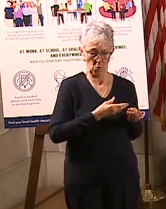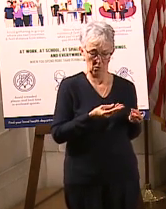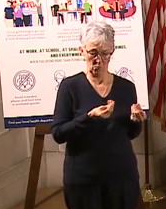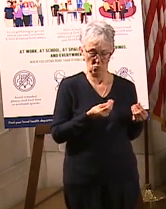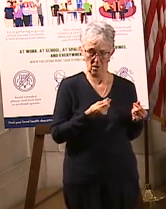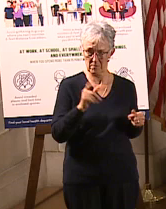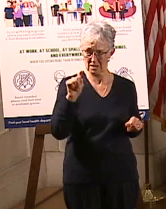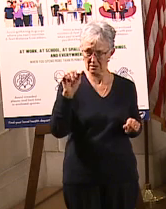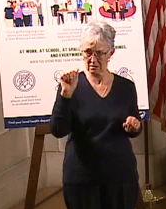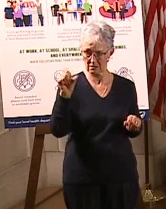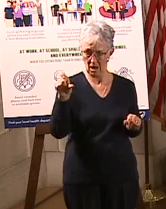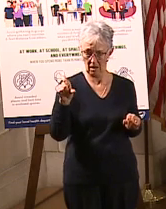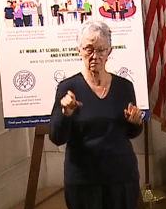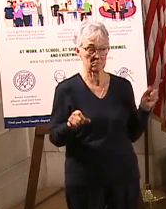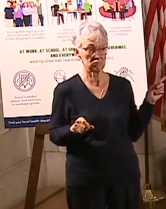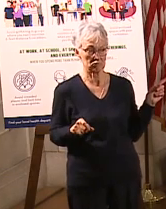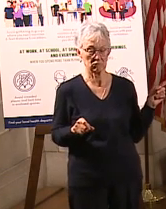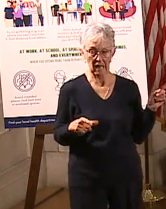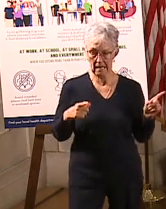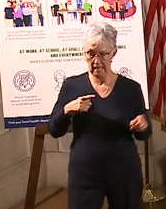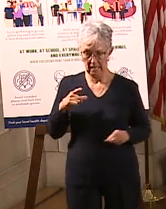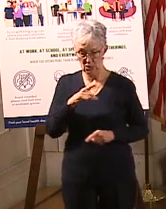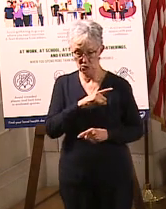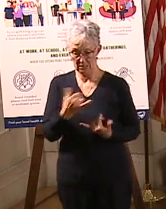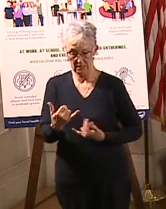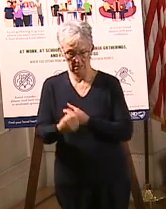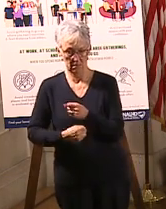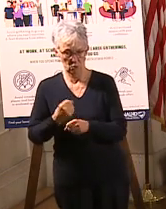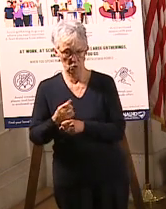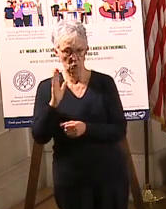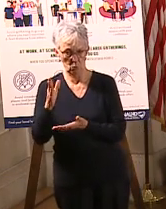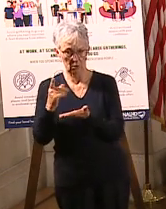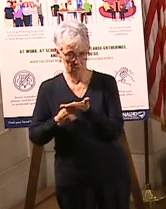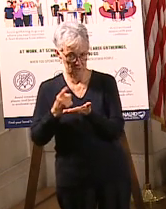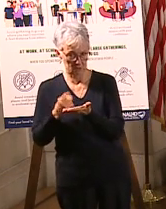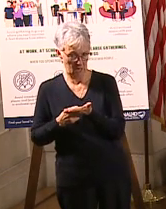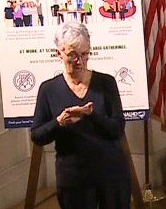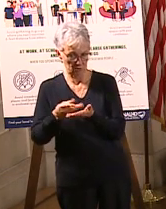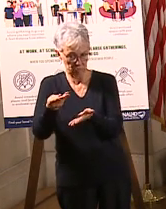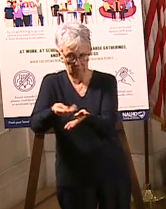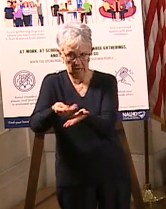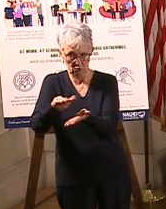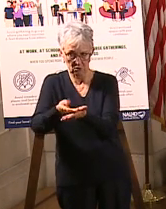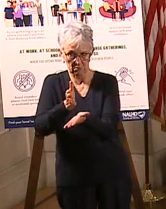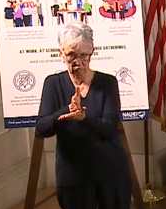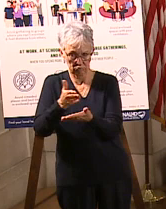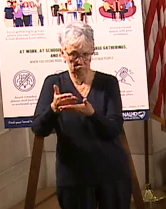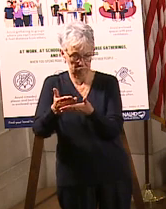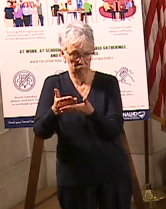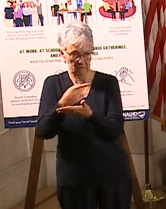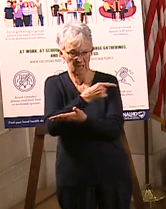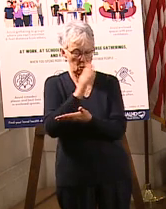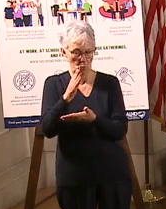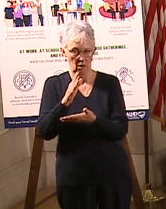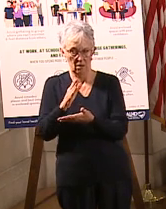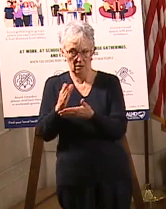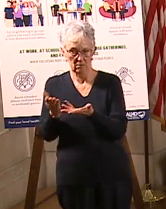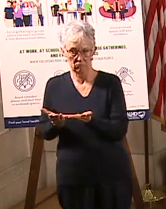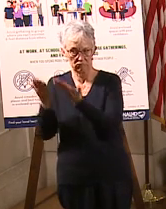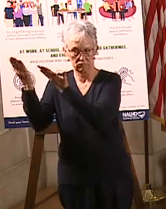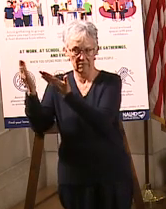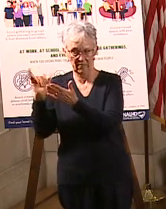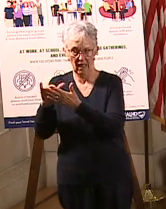talking about the budget and releasing that, my budget recommendation, on Thursday with the State of the State address. But